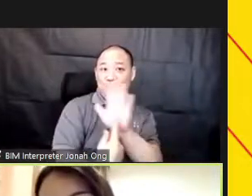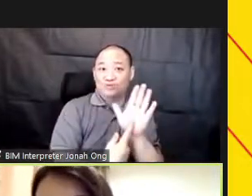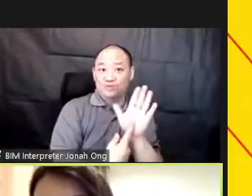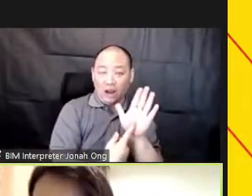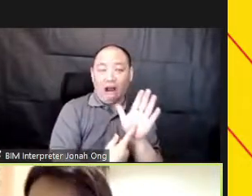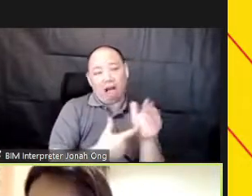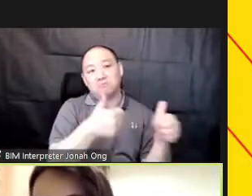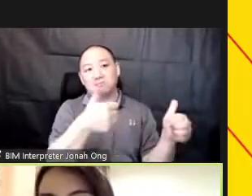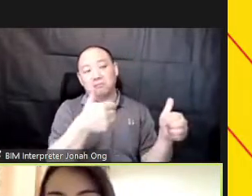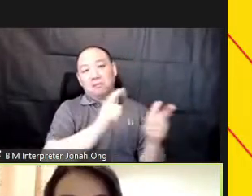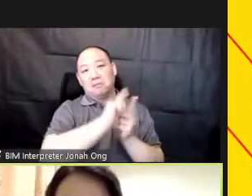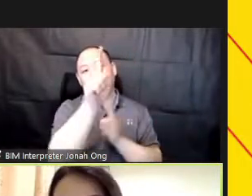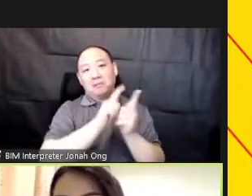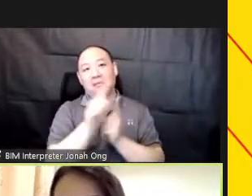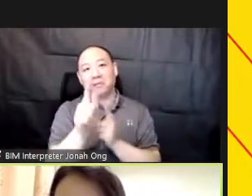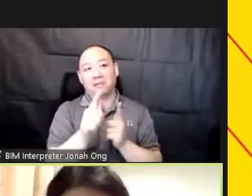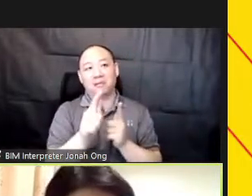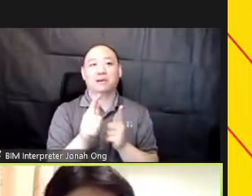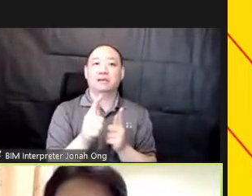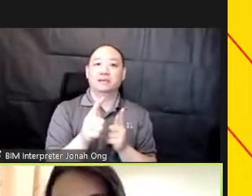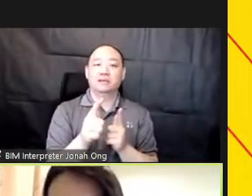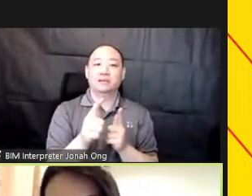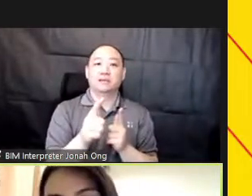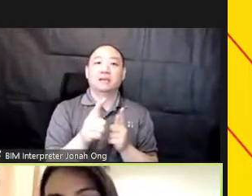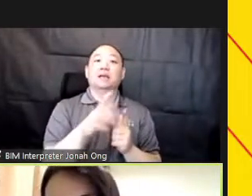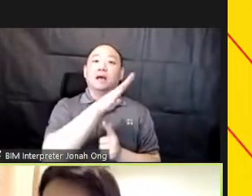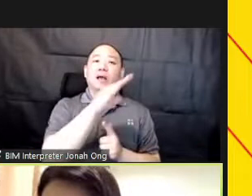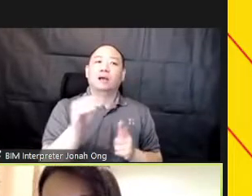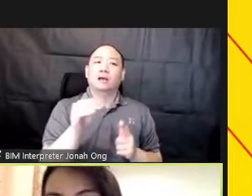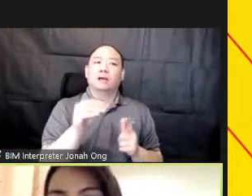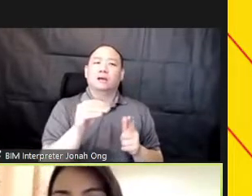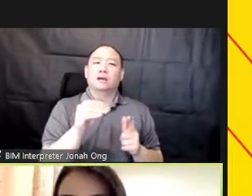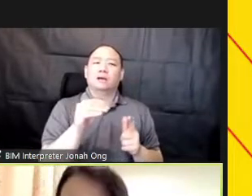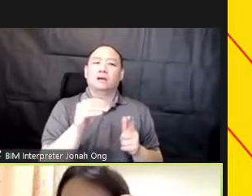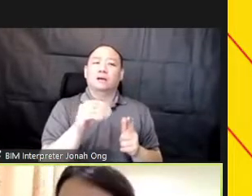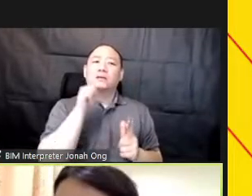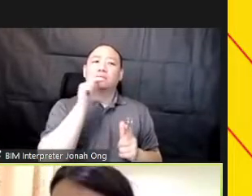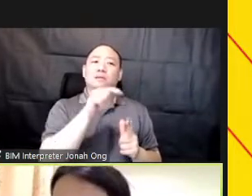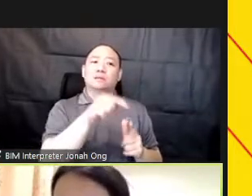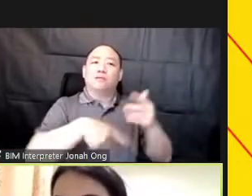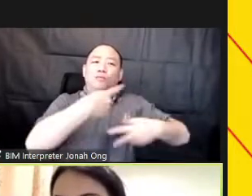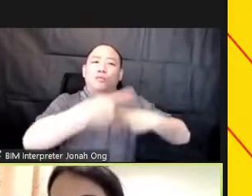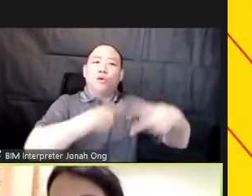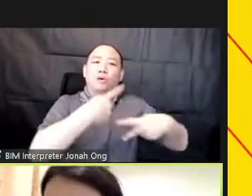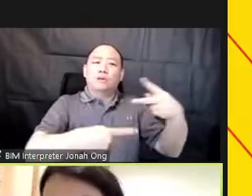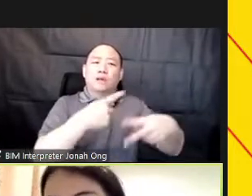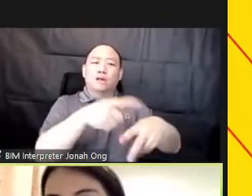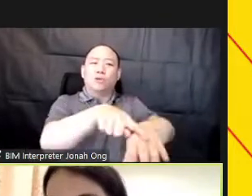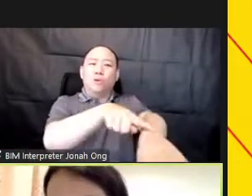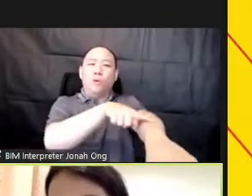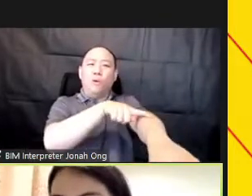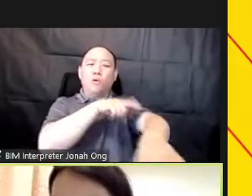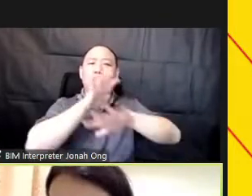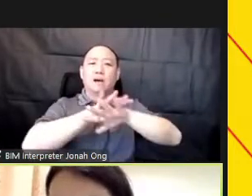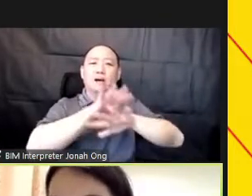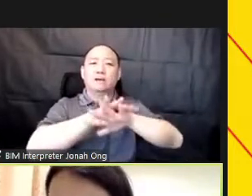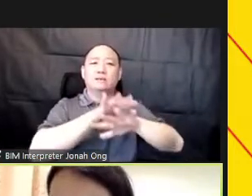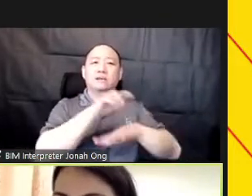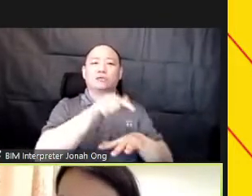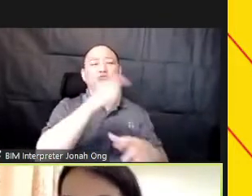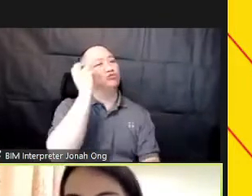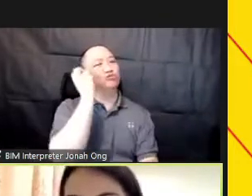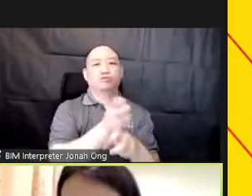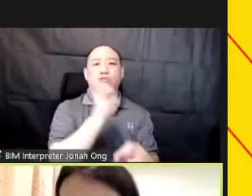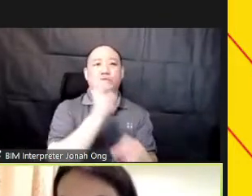And because of all of this, it makes it very difficult to push through or to suggest or to implement any big